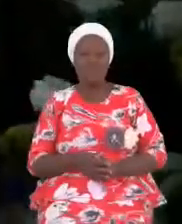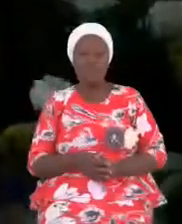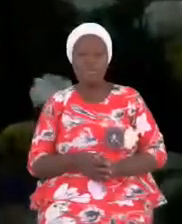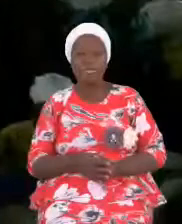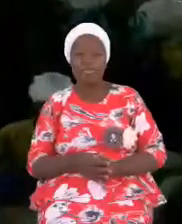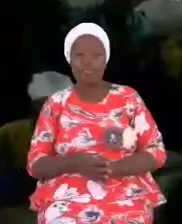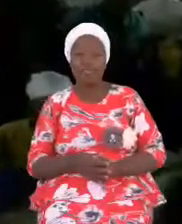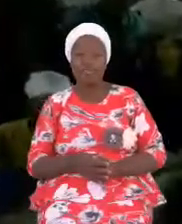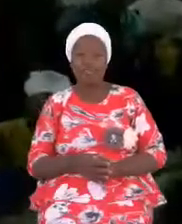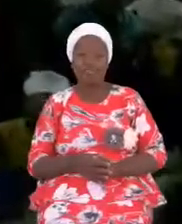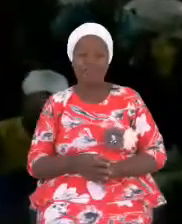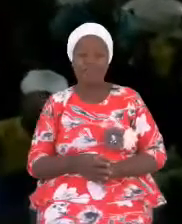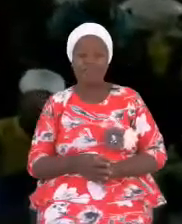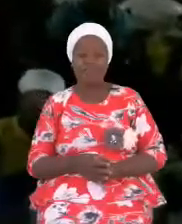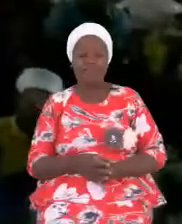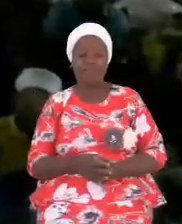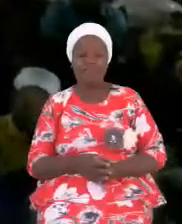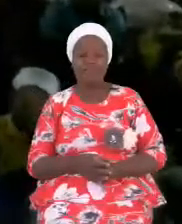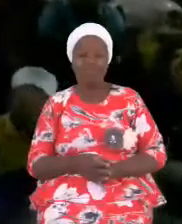Counselors,